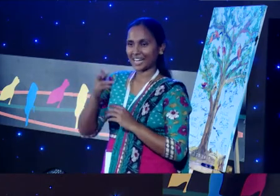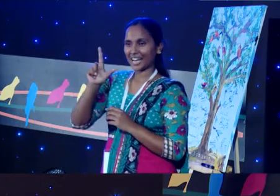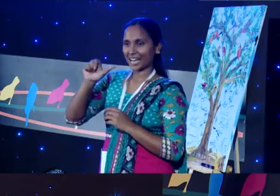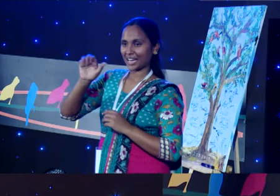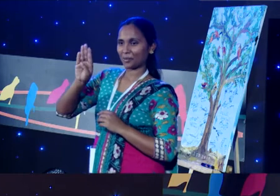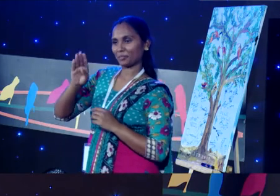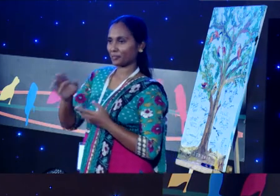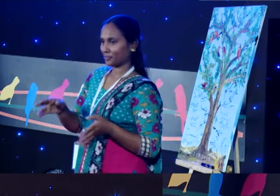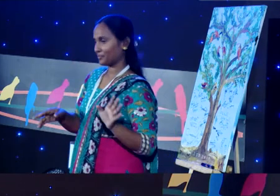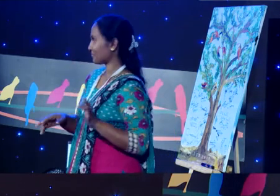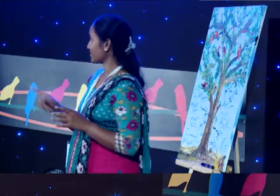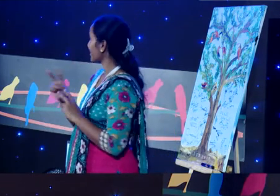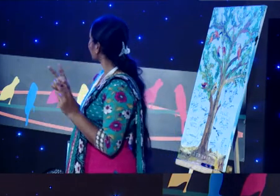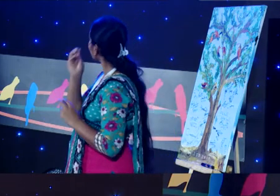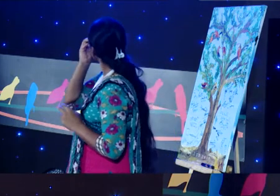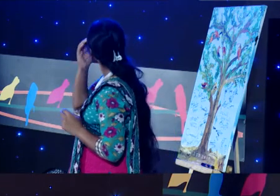this very simple,